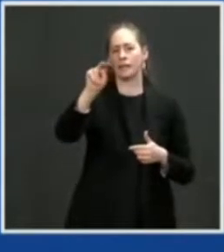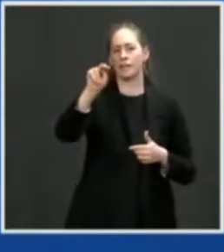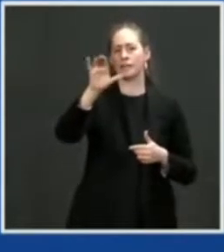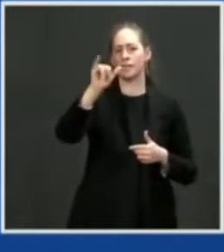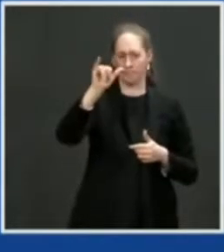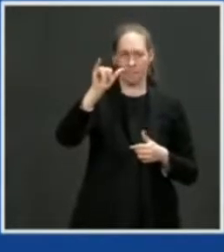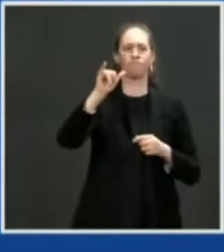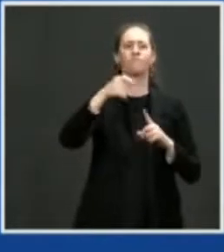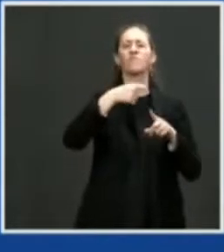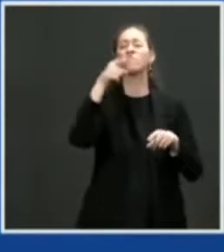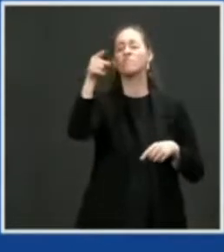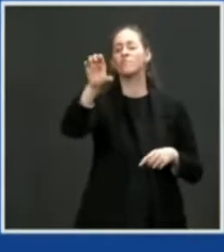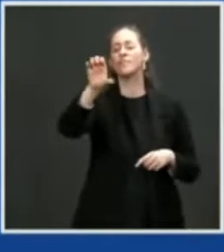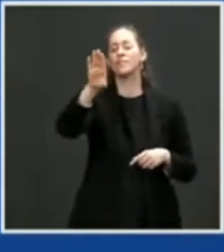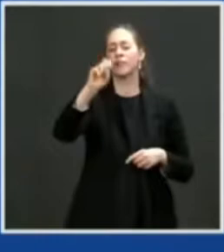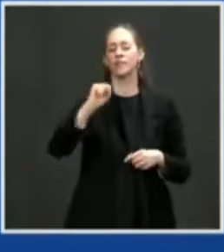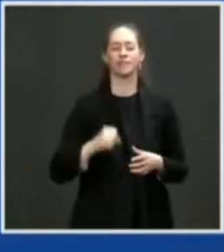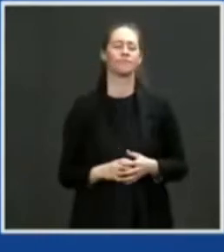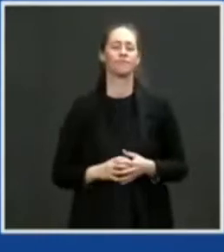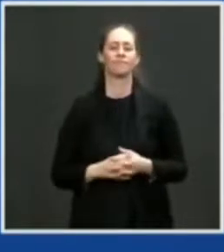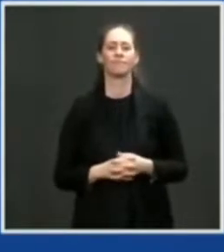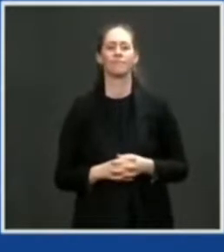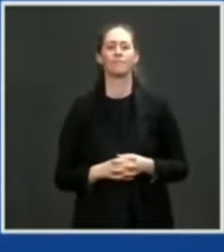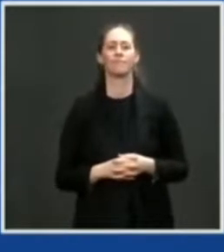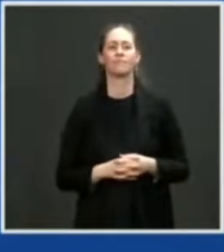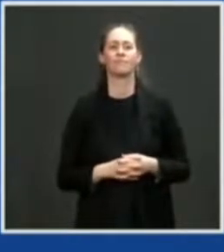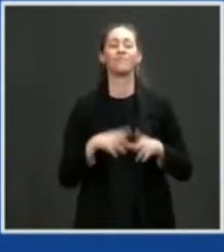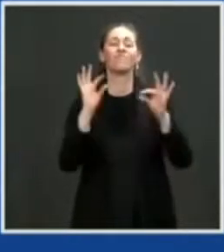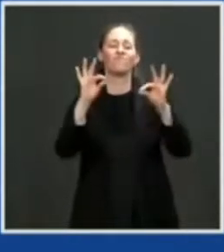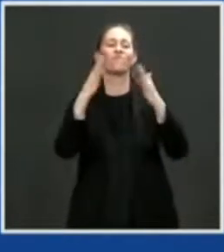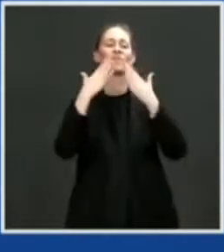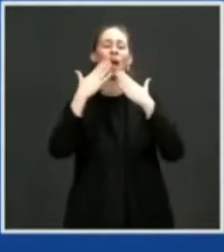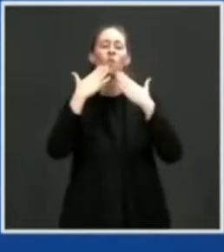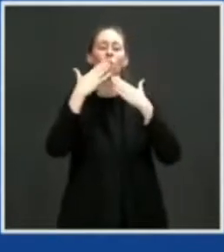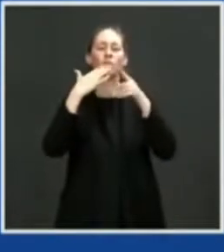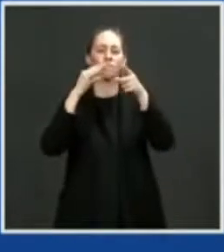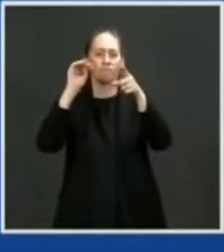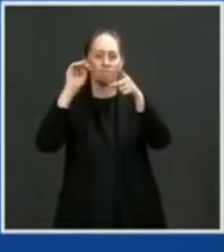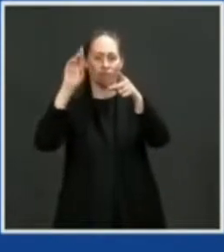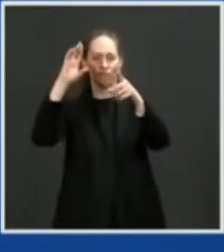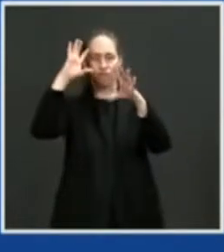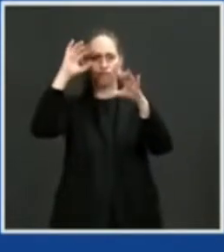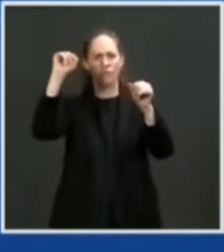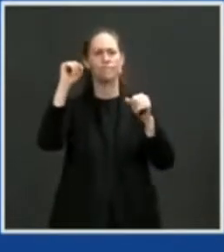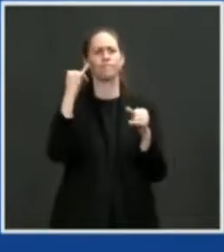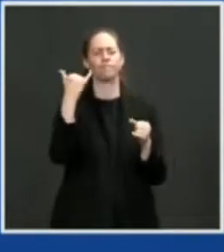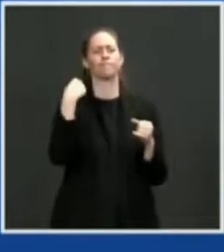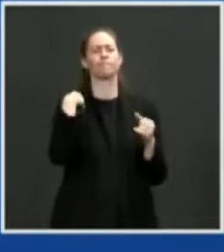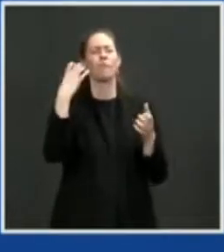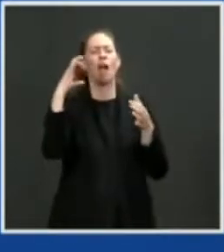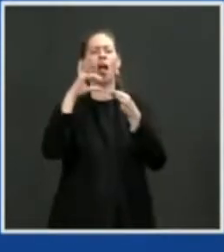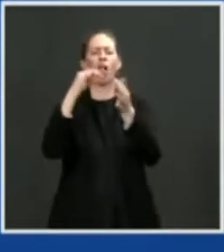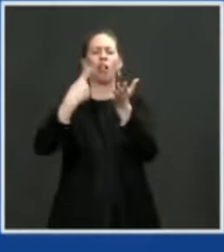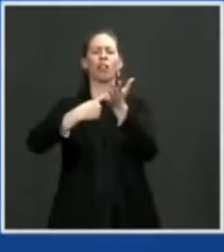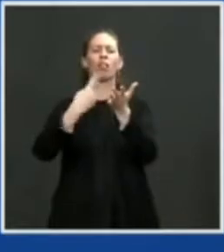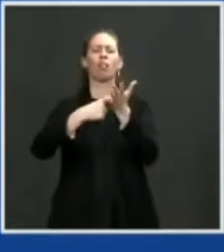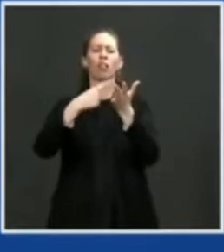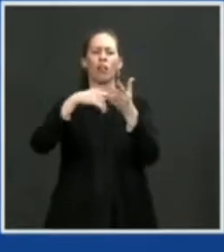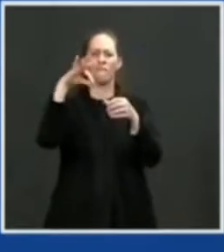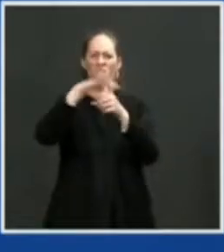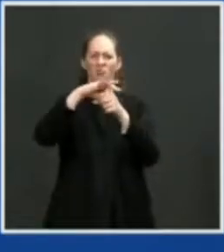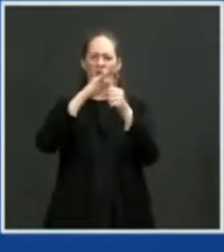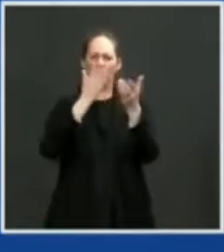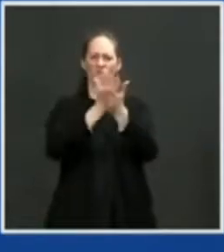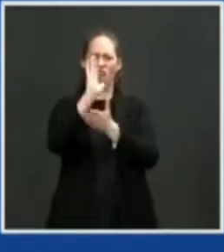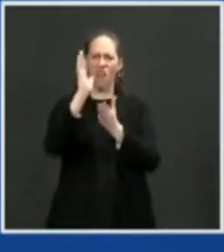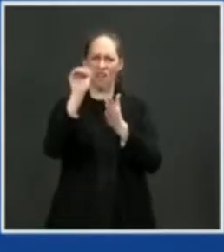Thank you very much, Mr. President. I want to go back to voting rights, and as Yamiche mentioned, Republican legislatures What? across the country Yamiche?